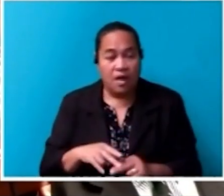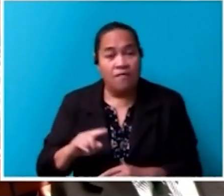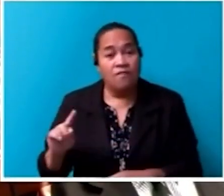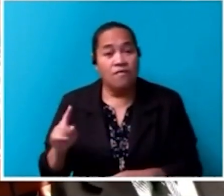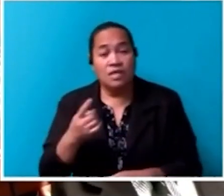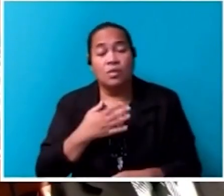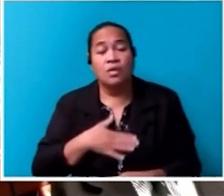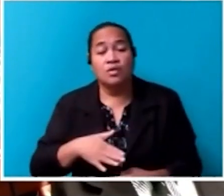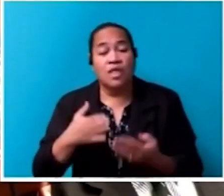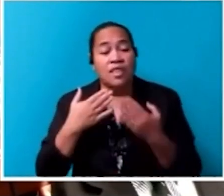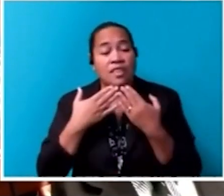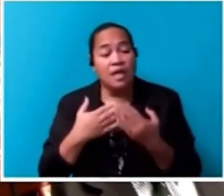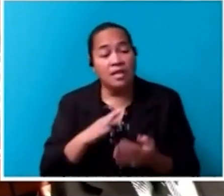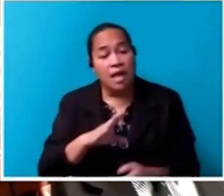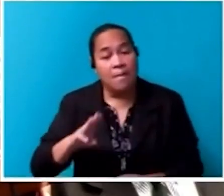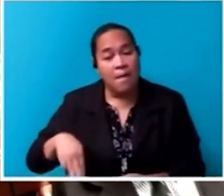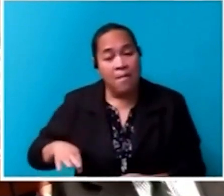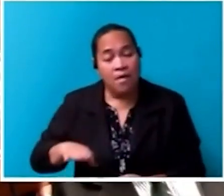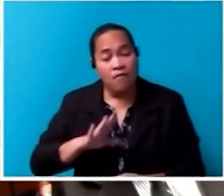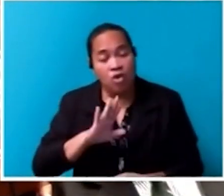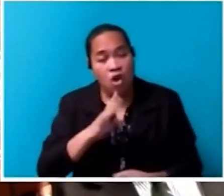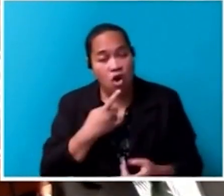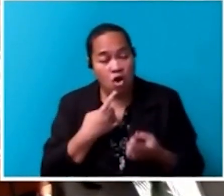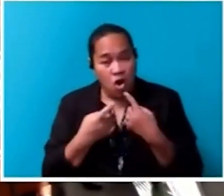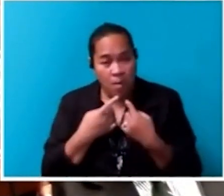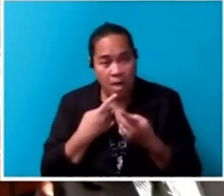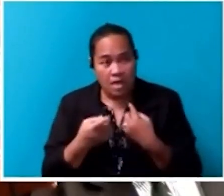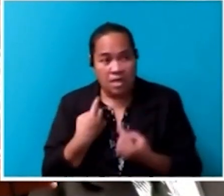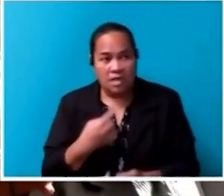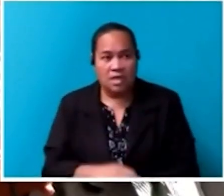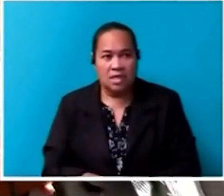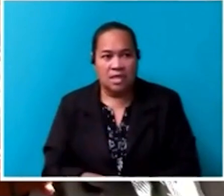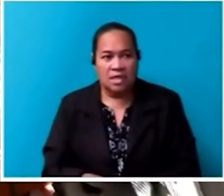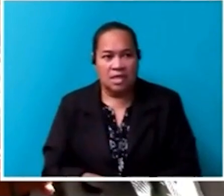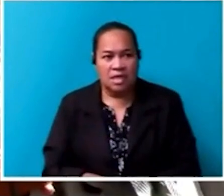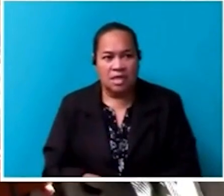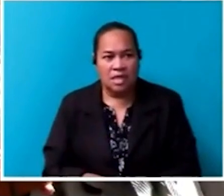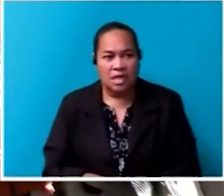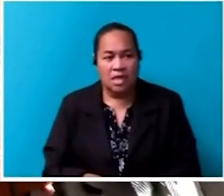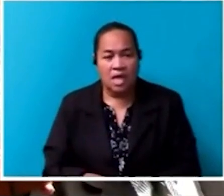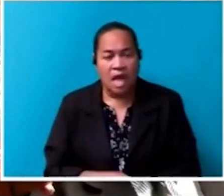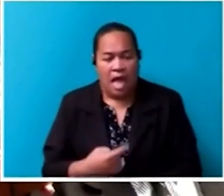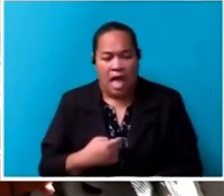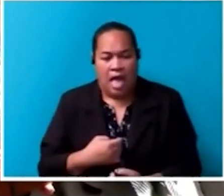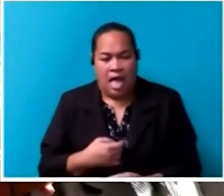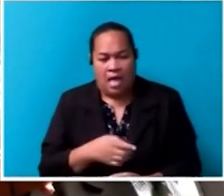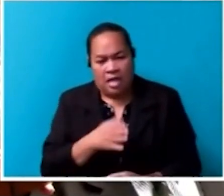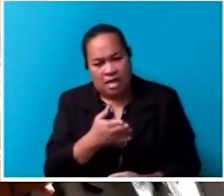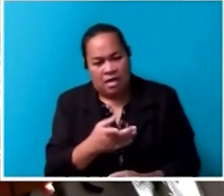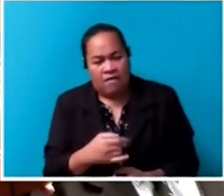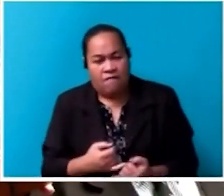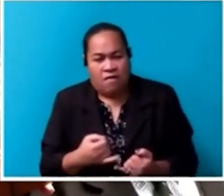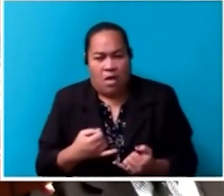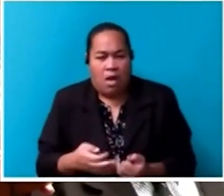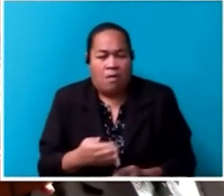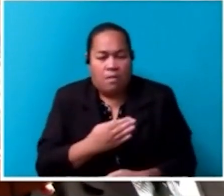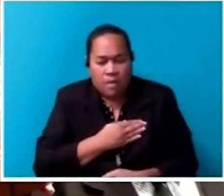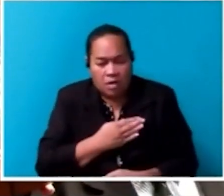thank the Honorable Member for his comments and so for being so emotional in his